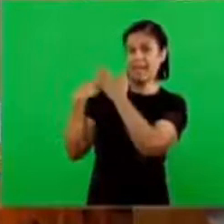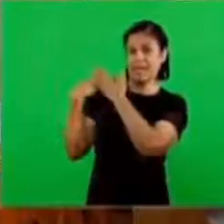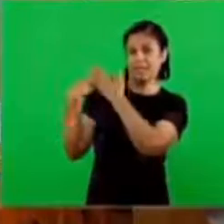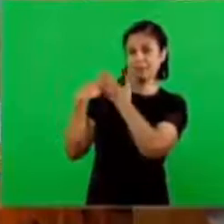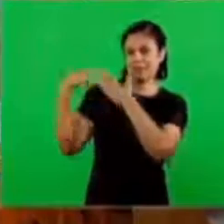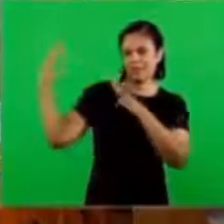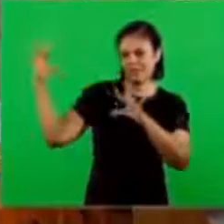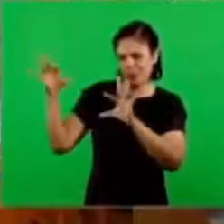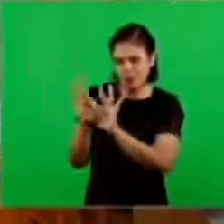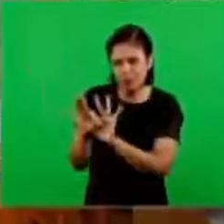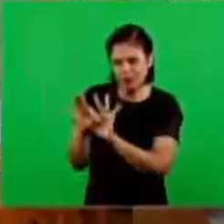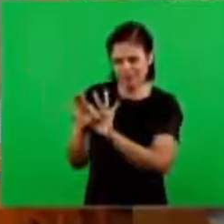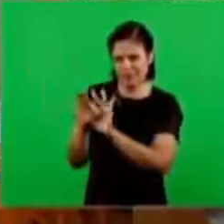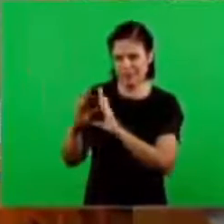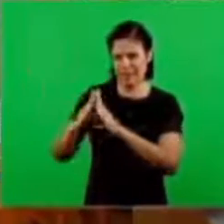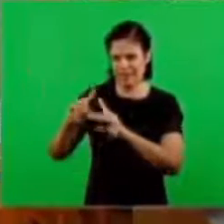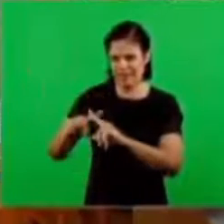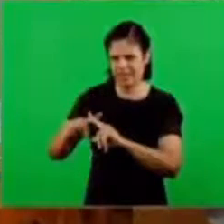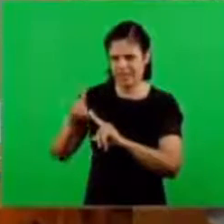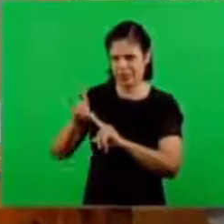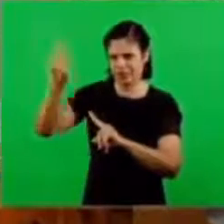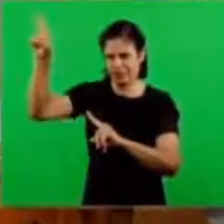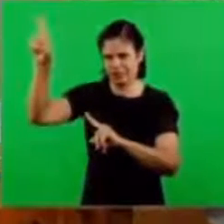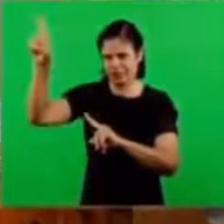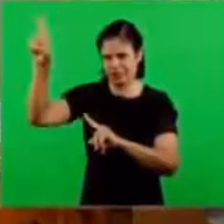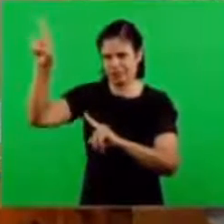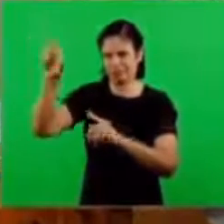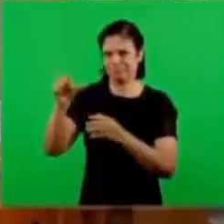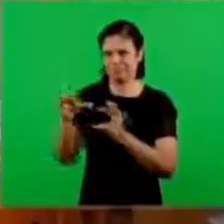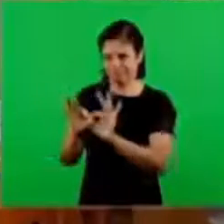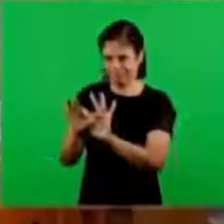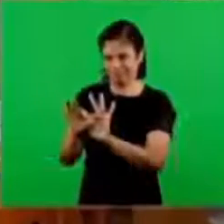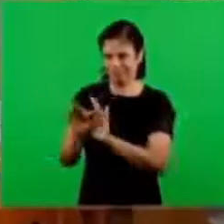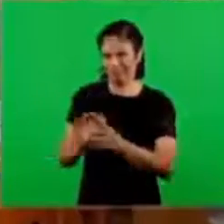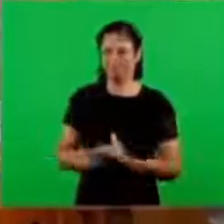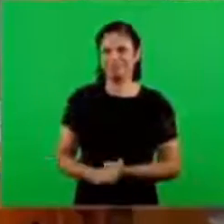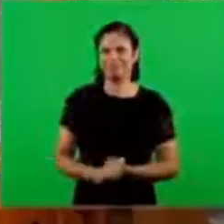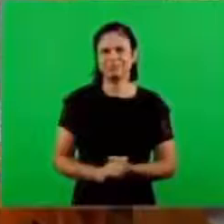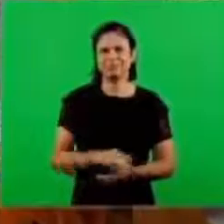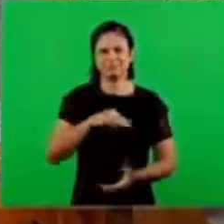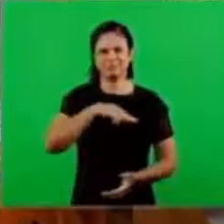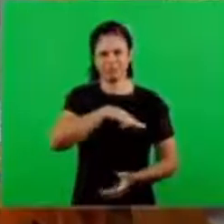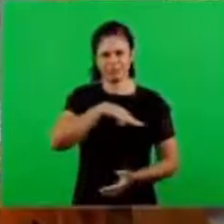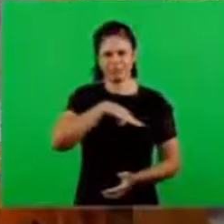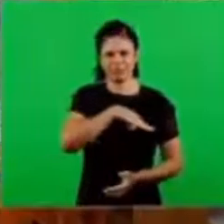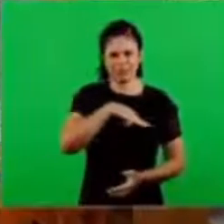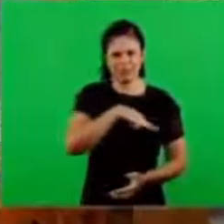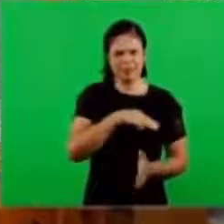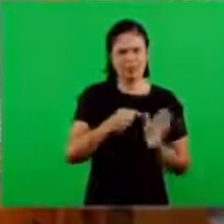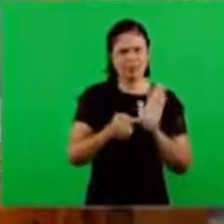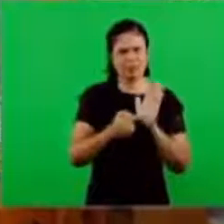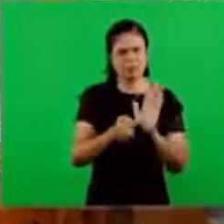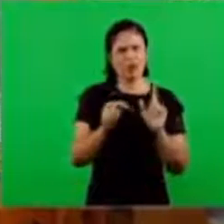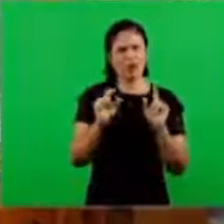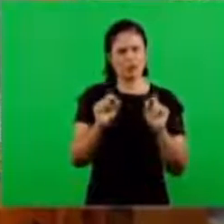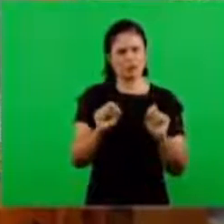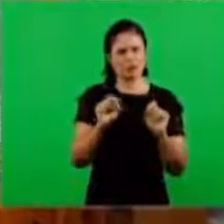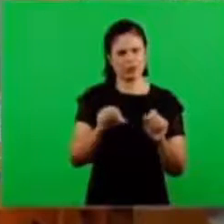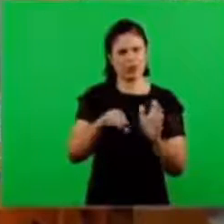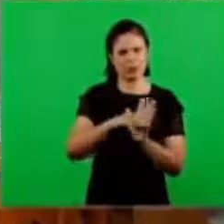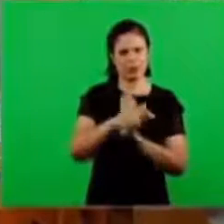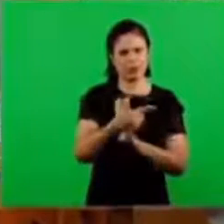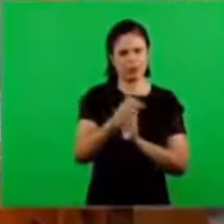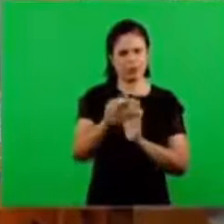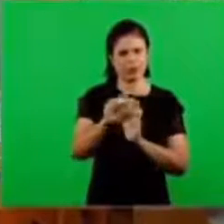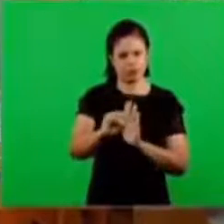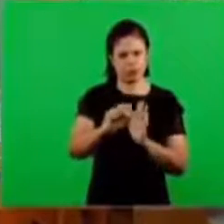began to be this agent of unification. So the text that Jesus refers is in Matthew. I'll be with you,